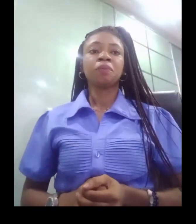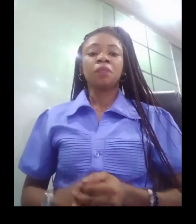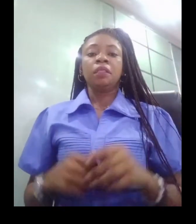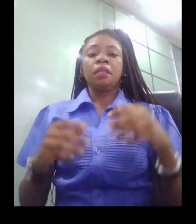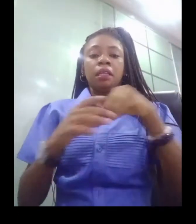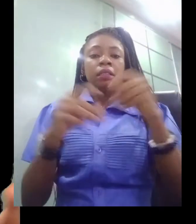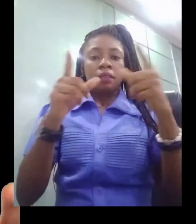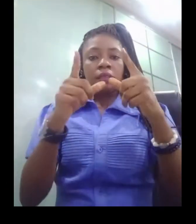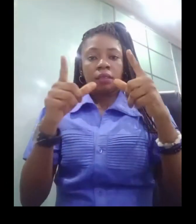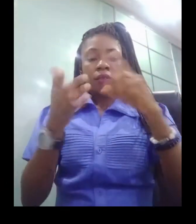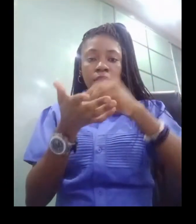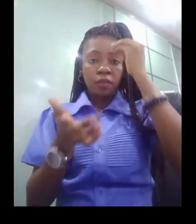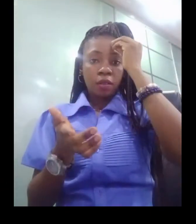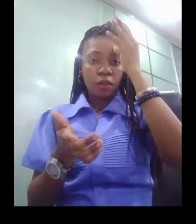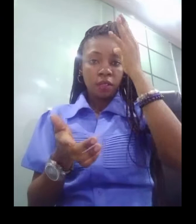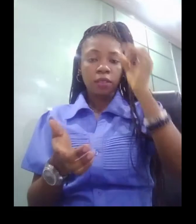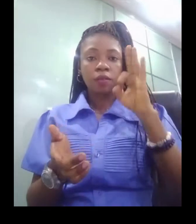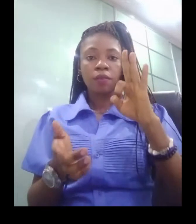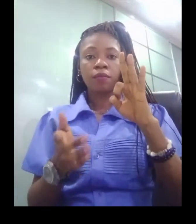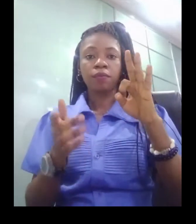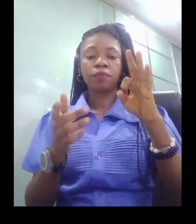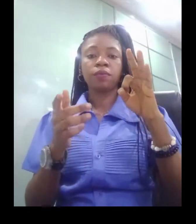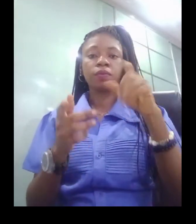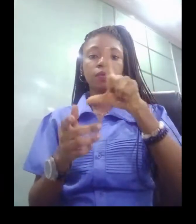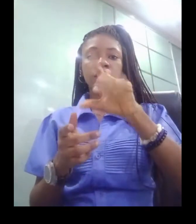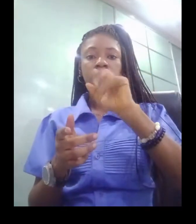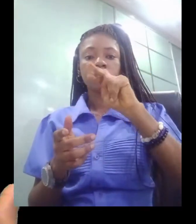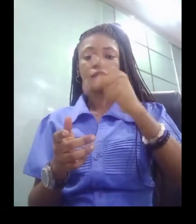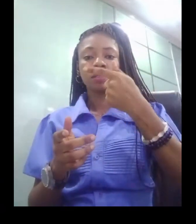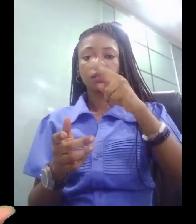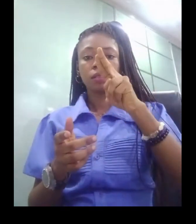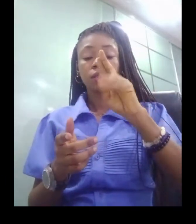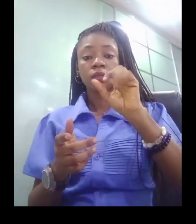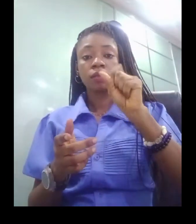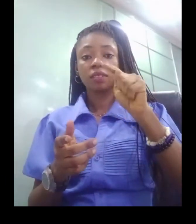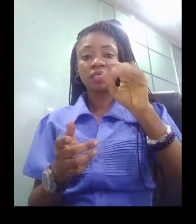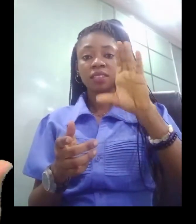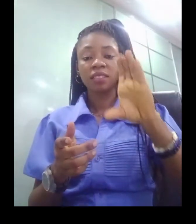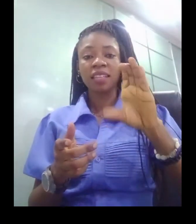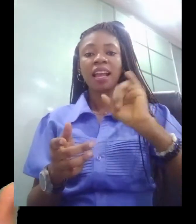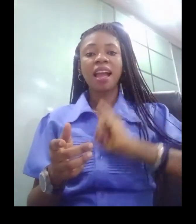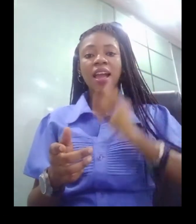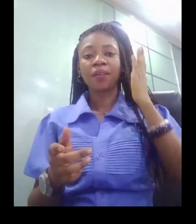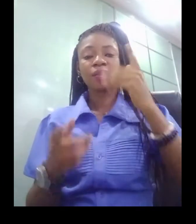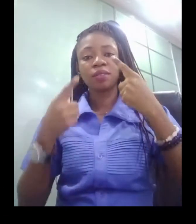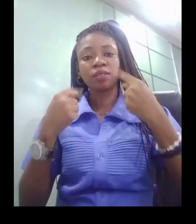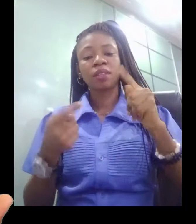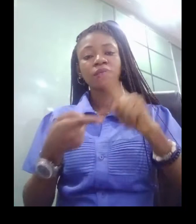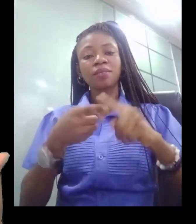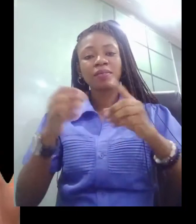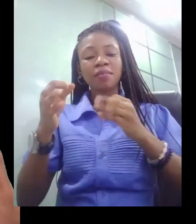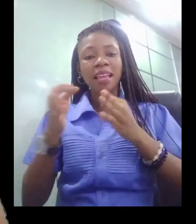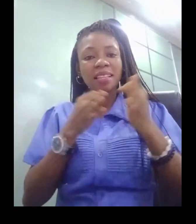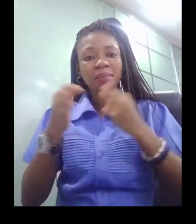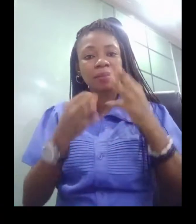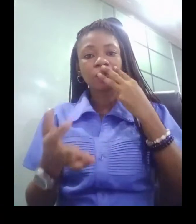linguistic analysis and sign language, I am going to try to break it down what iconicity means.